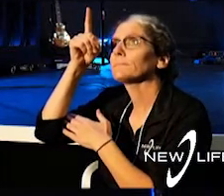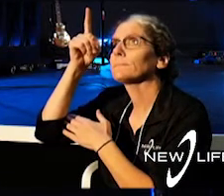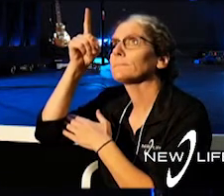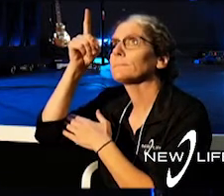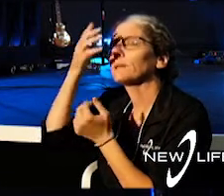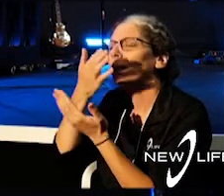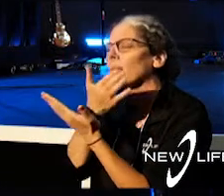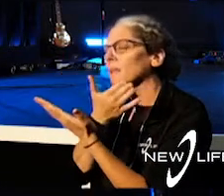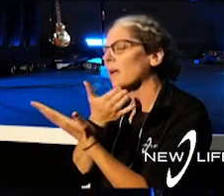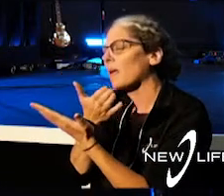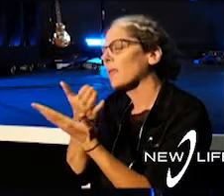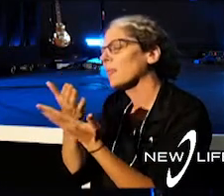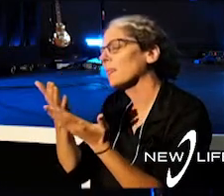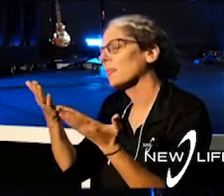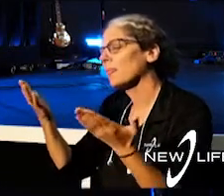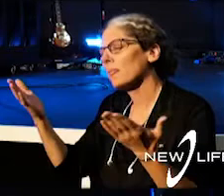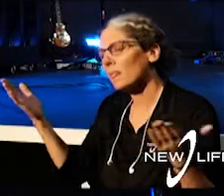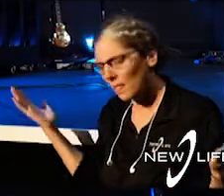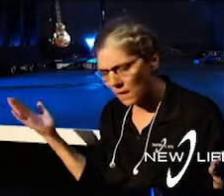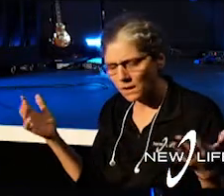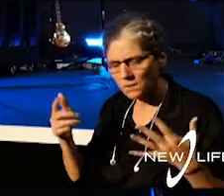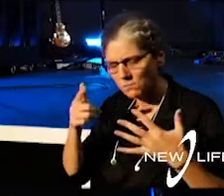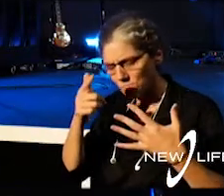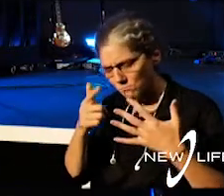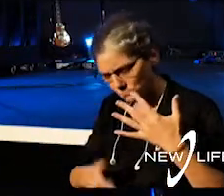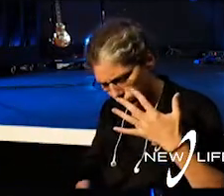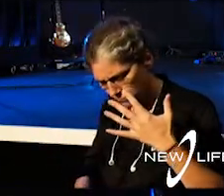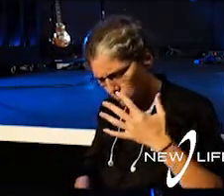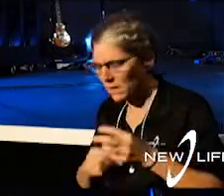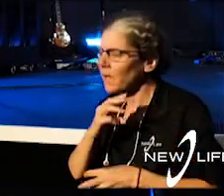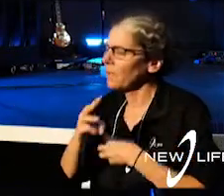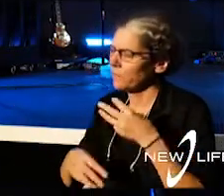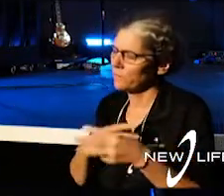there's a lot of things in this world that cause us conflict.